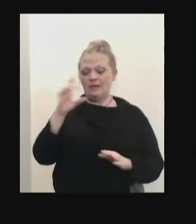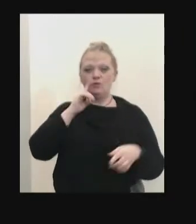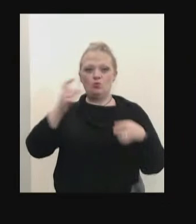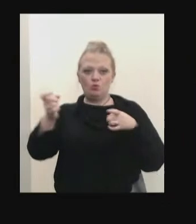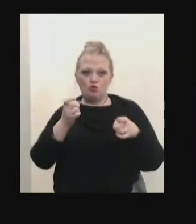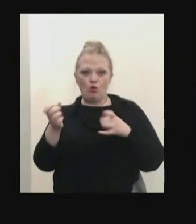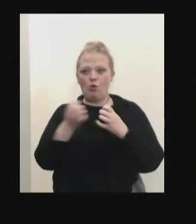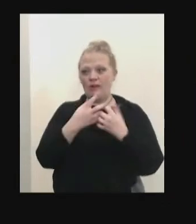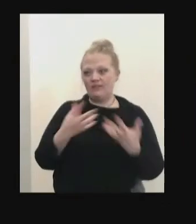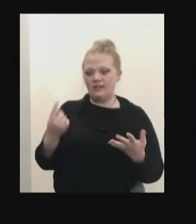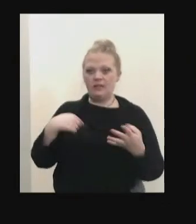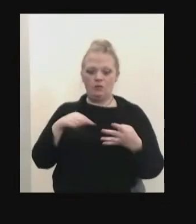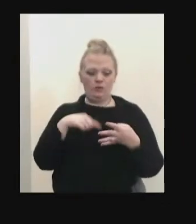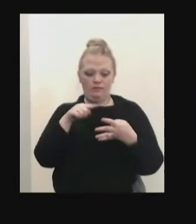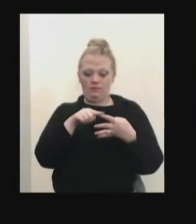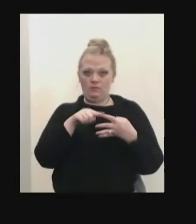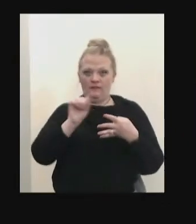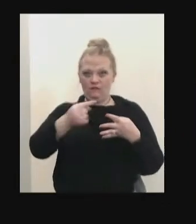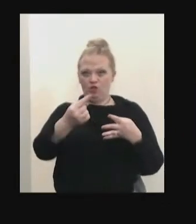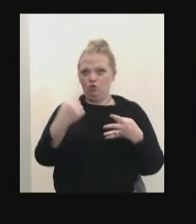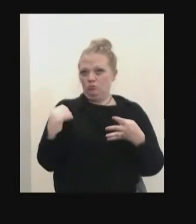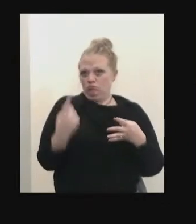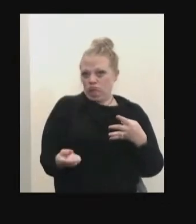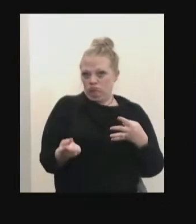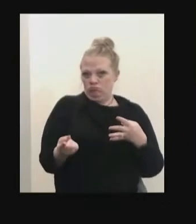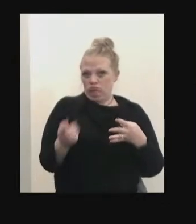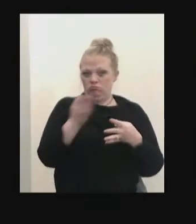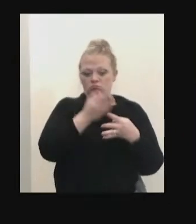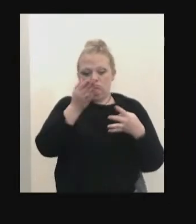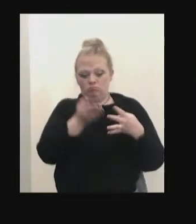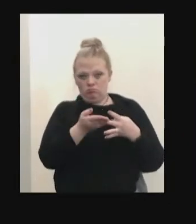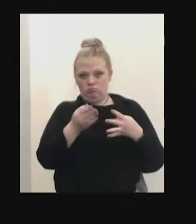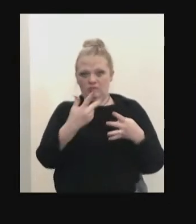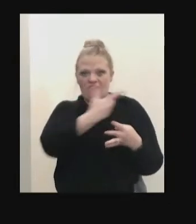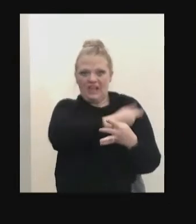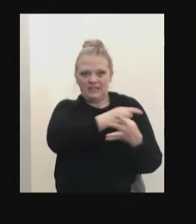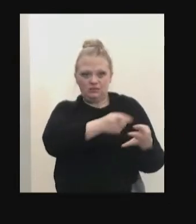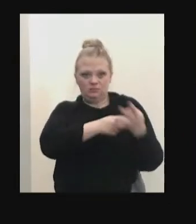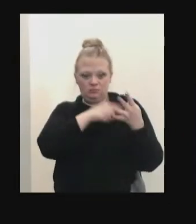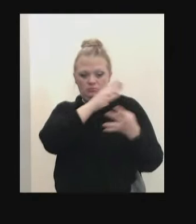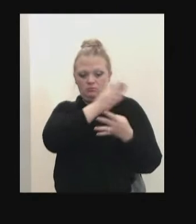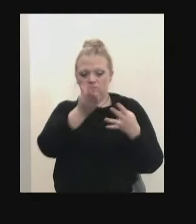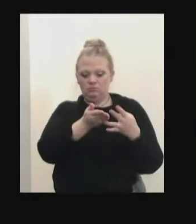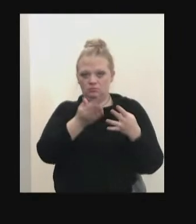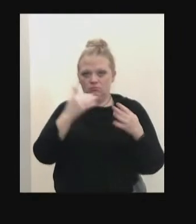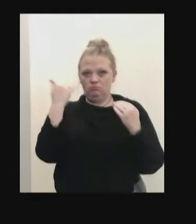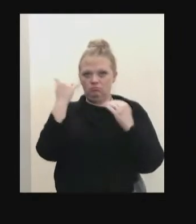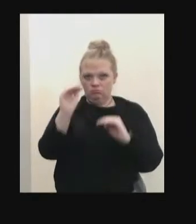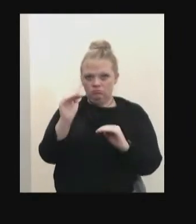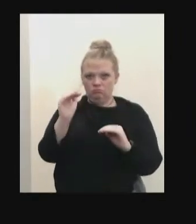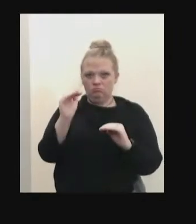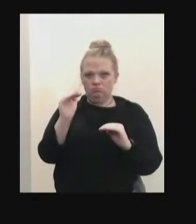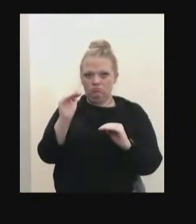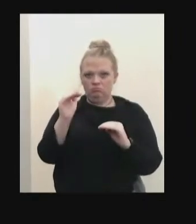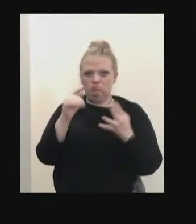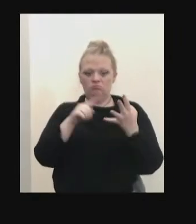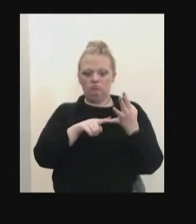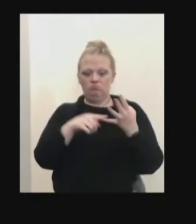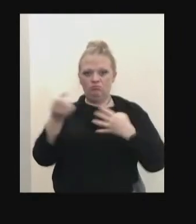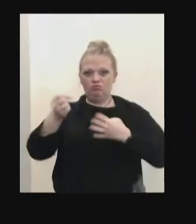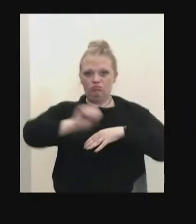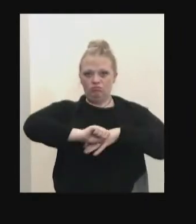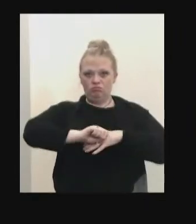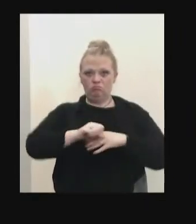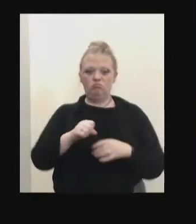we've been in phase 1, then we have phase 2, which would be a vaccine mandate, phase 3, capacity restrictions, phase 4, shutdowns. We said we would